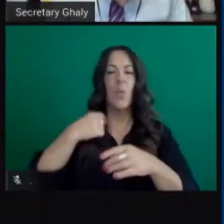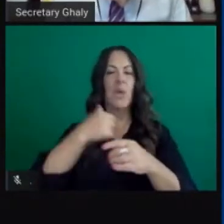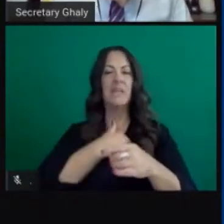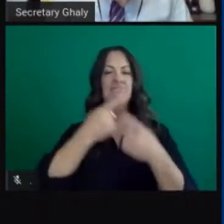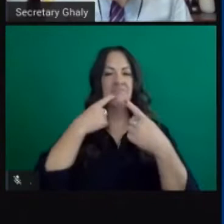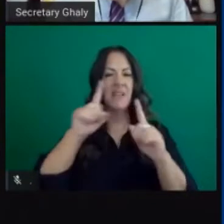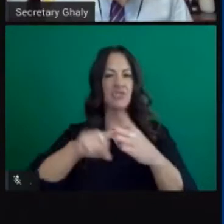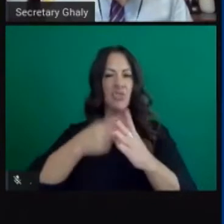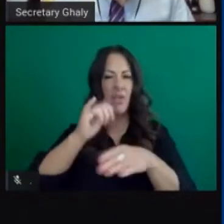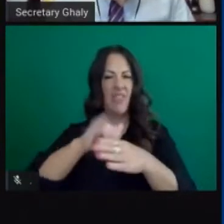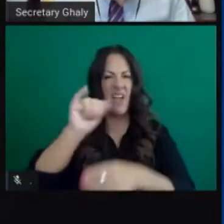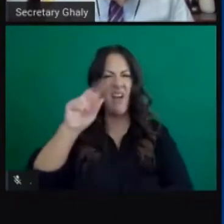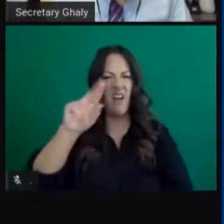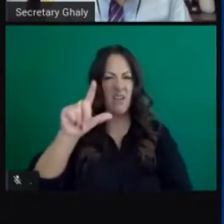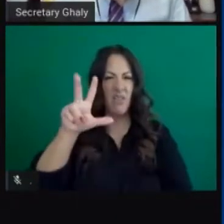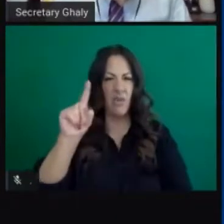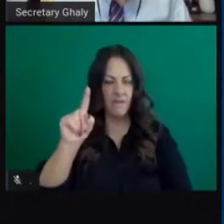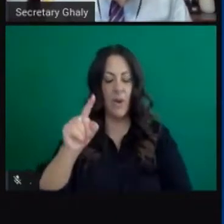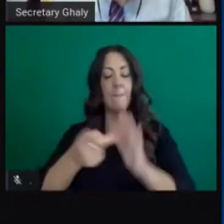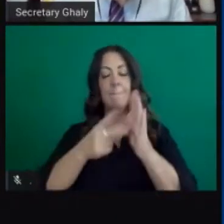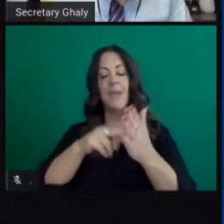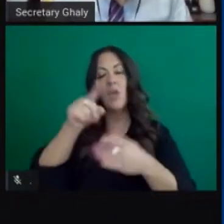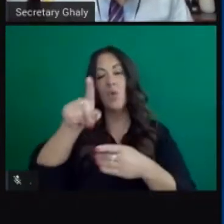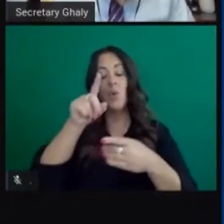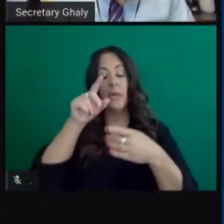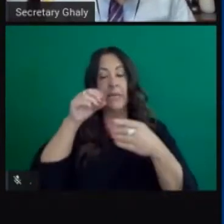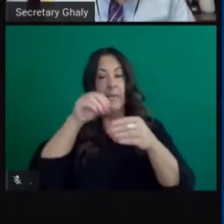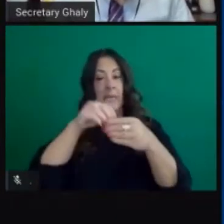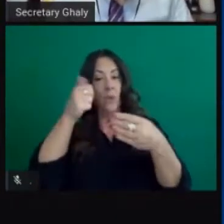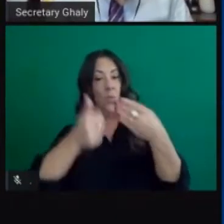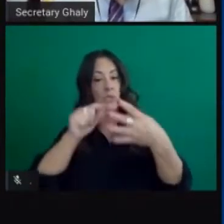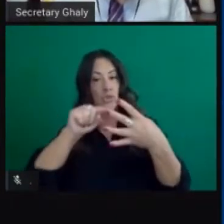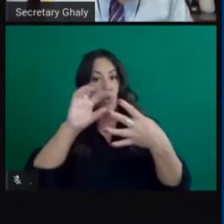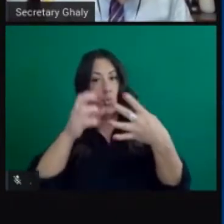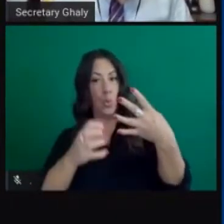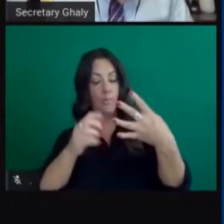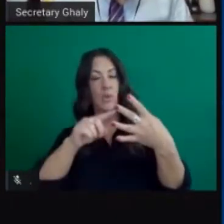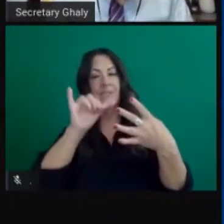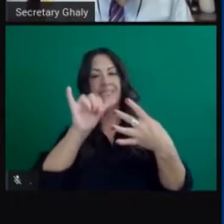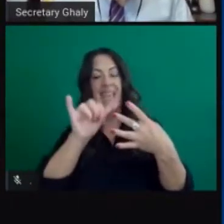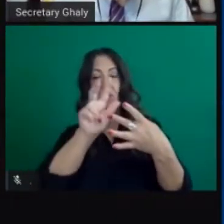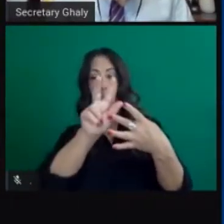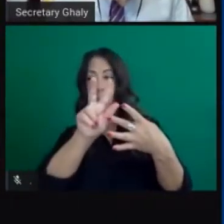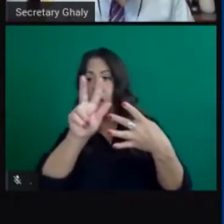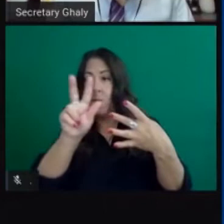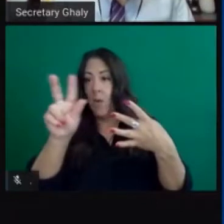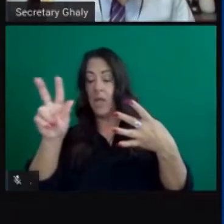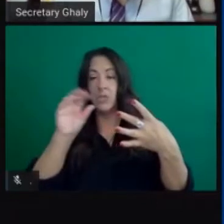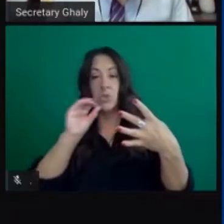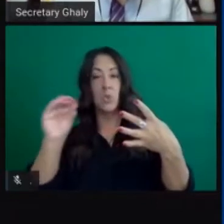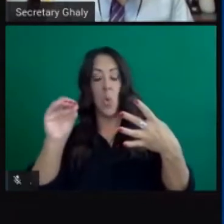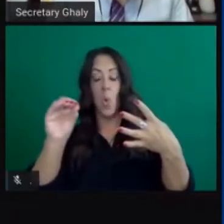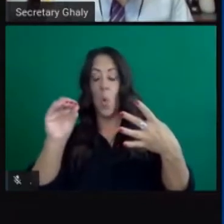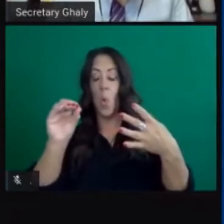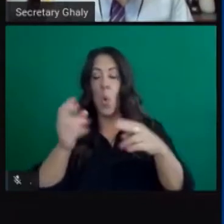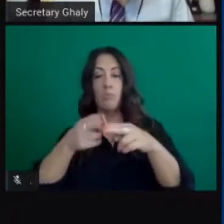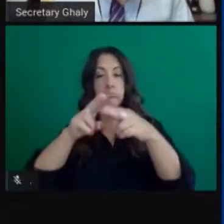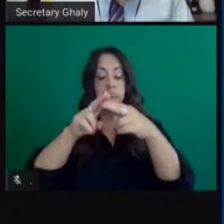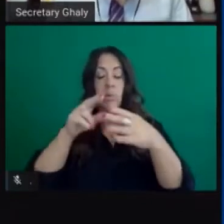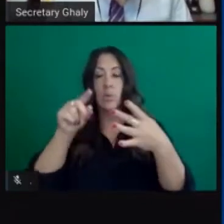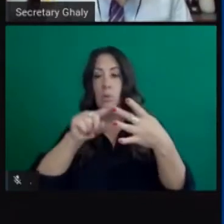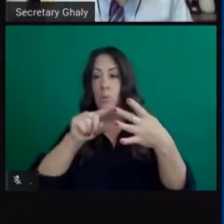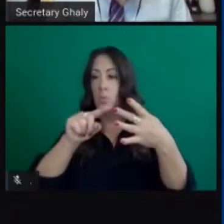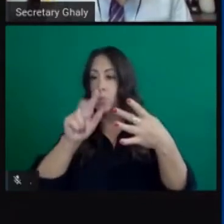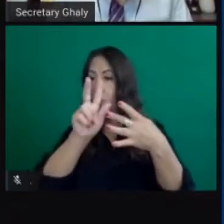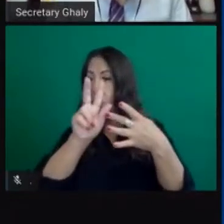in a tier for at least 3 weeks, and 2 weeks consecutively of meeting the threshold for